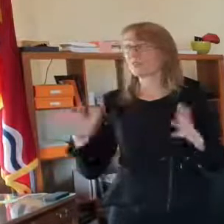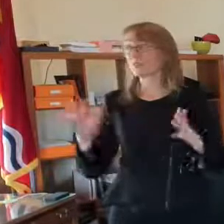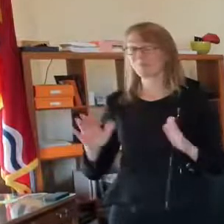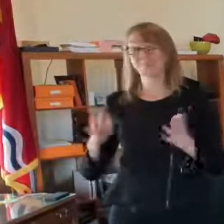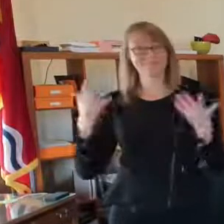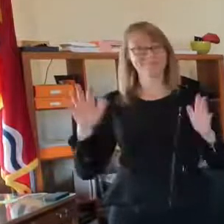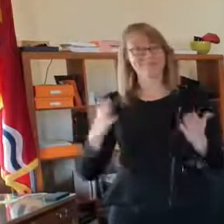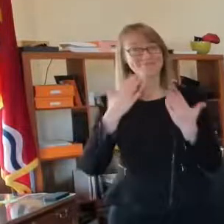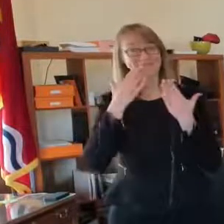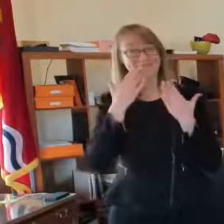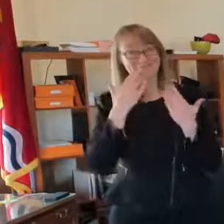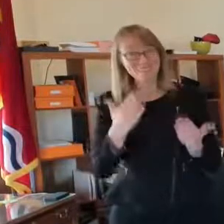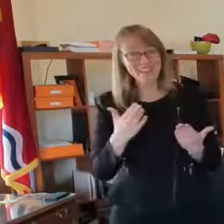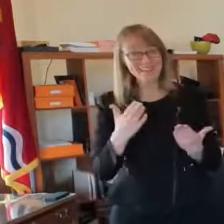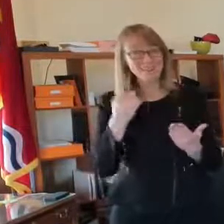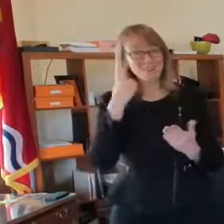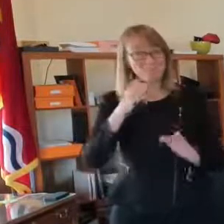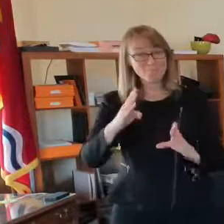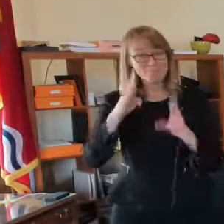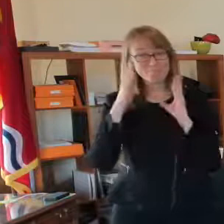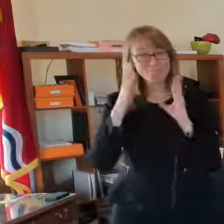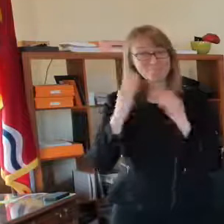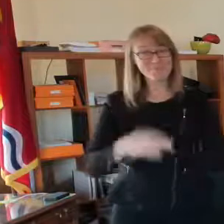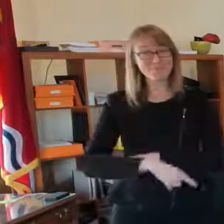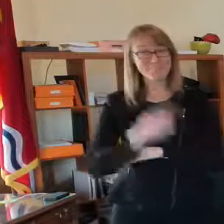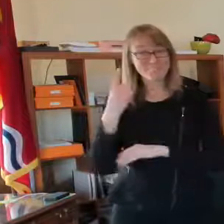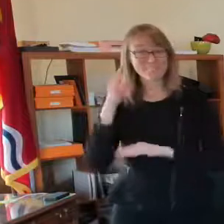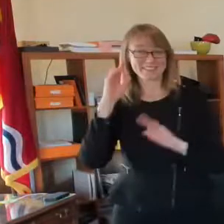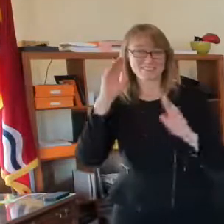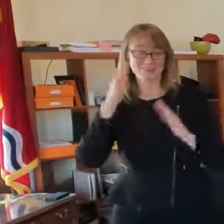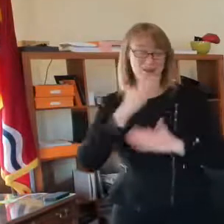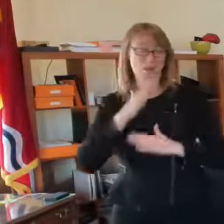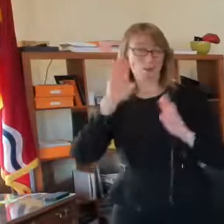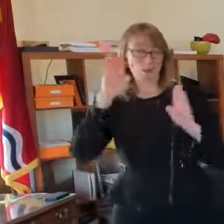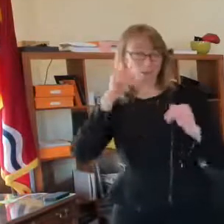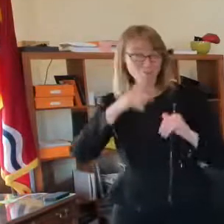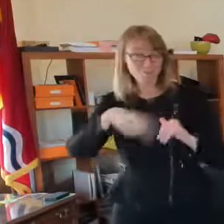today. Thank you all for being with us. I appreciate it. I hope everybody has a good